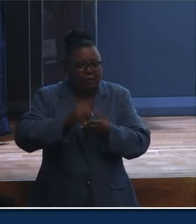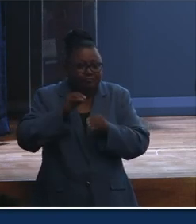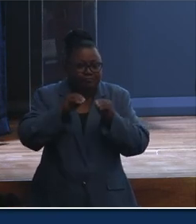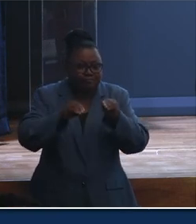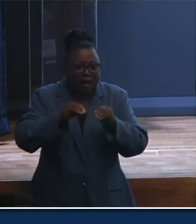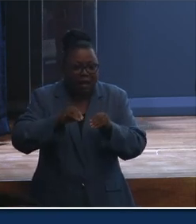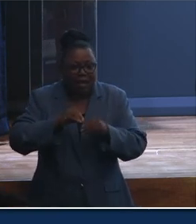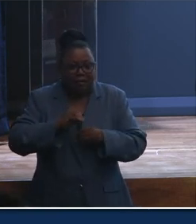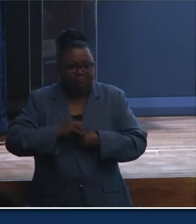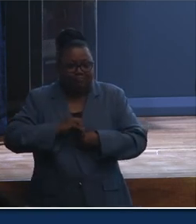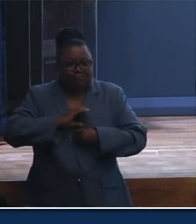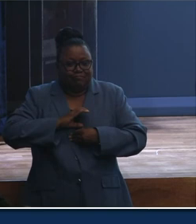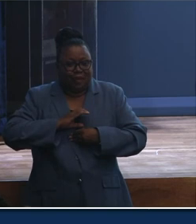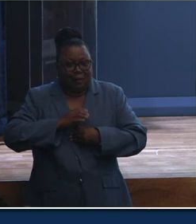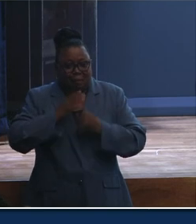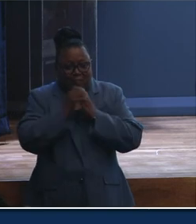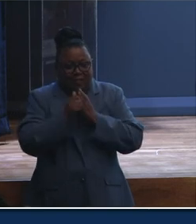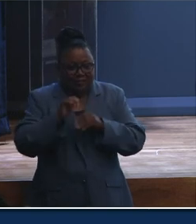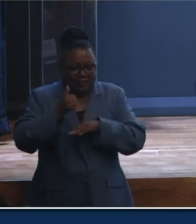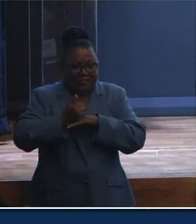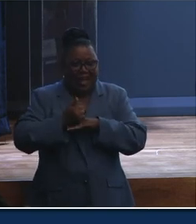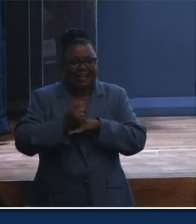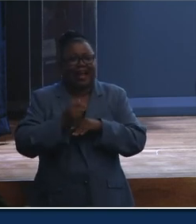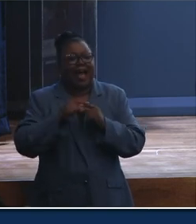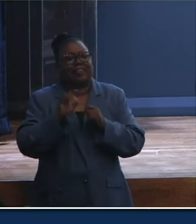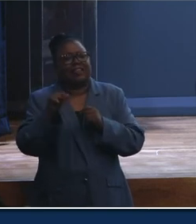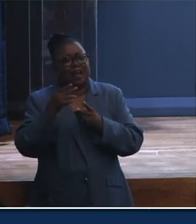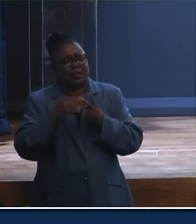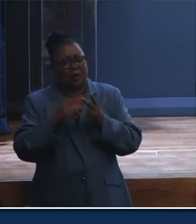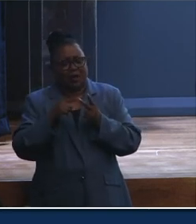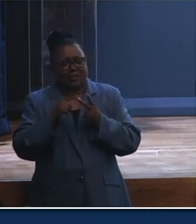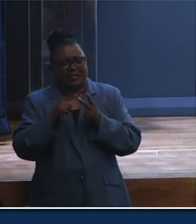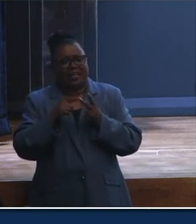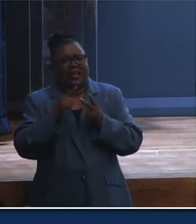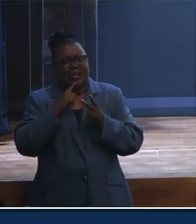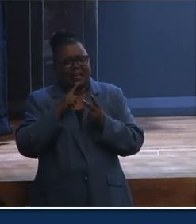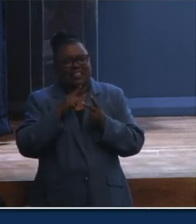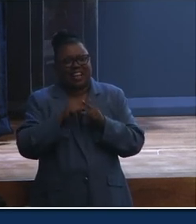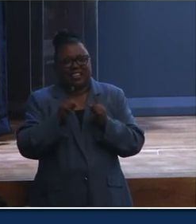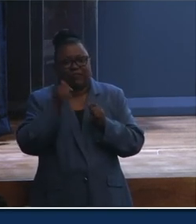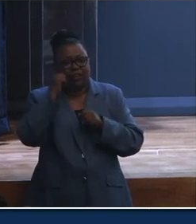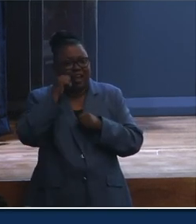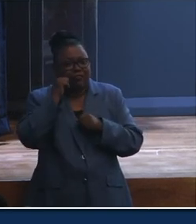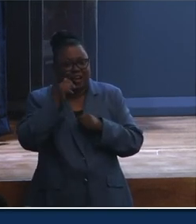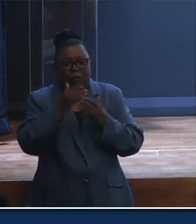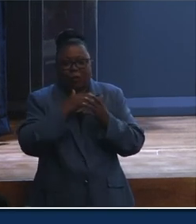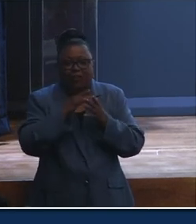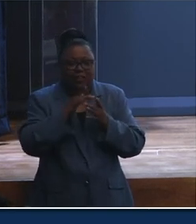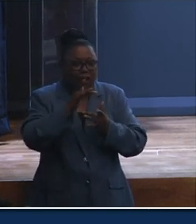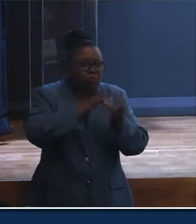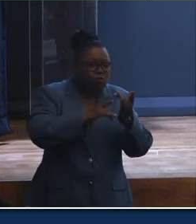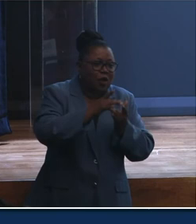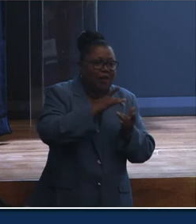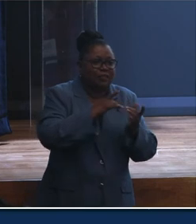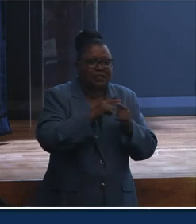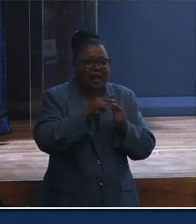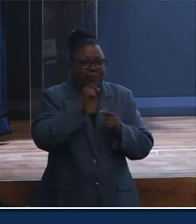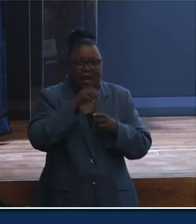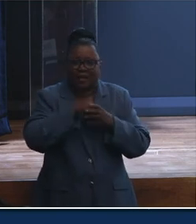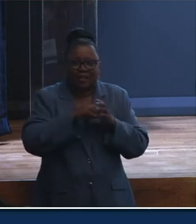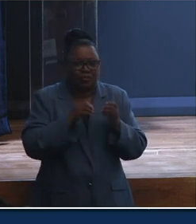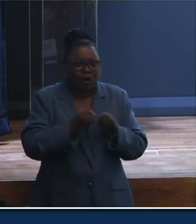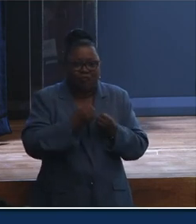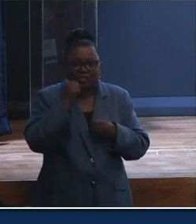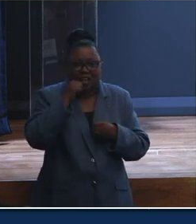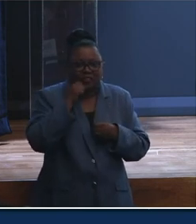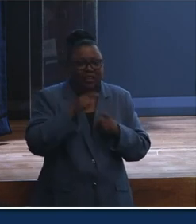it's confidence, belief, skill set. And the other part I'd say is it's different every day, whether I'm traveling, I'm not in an